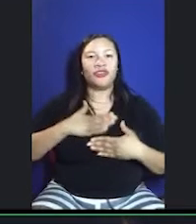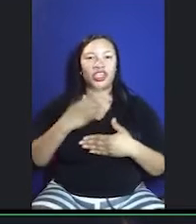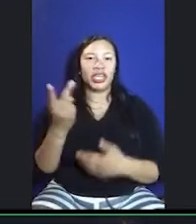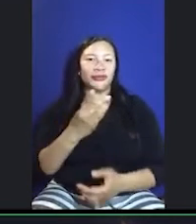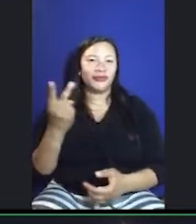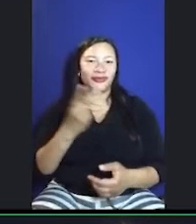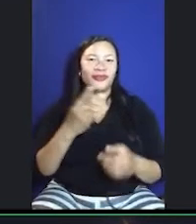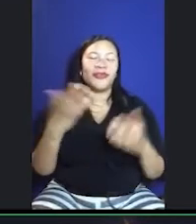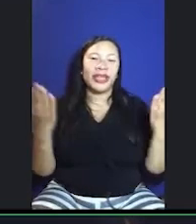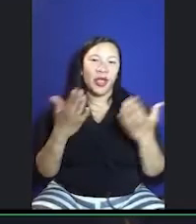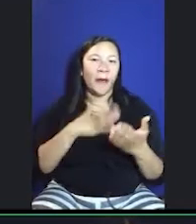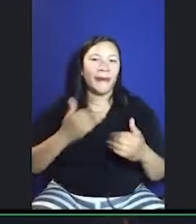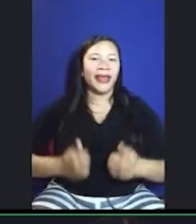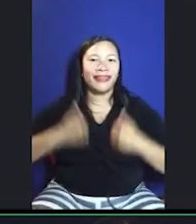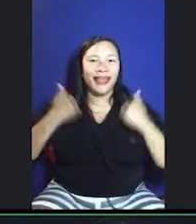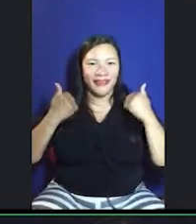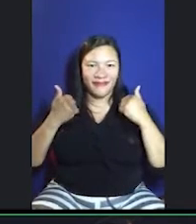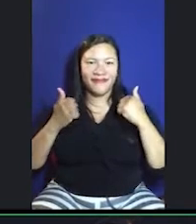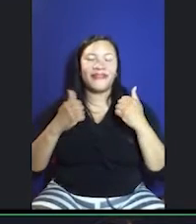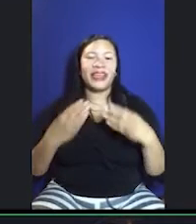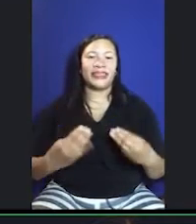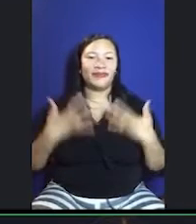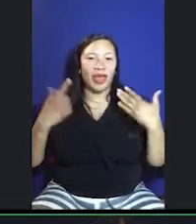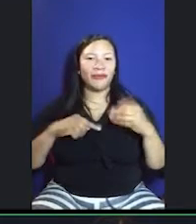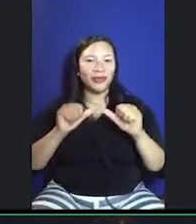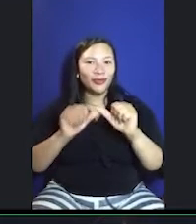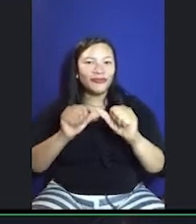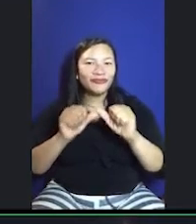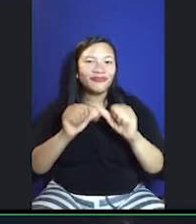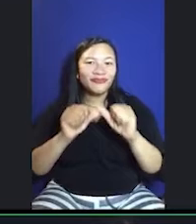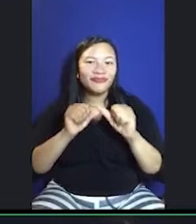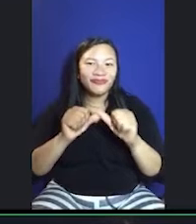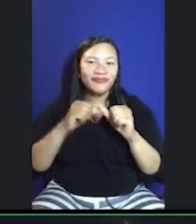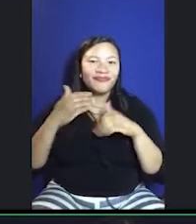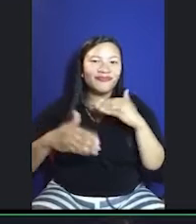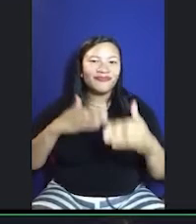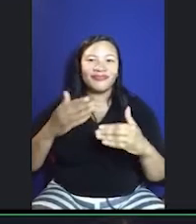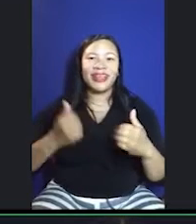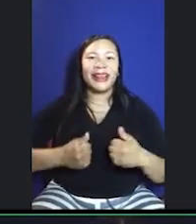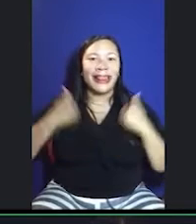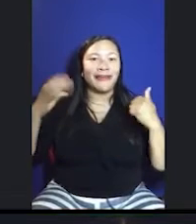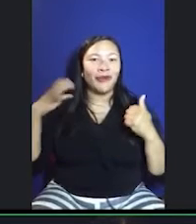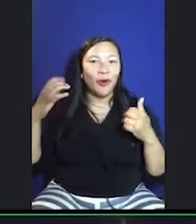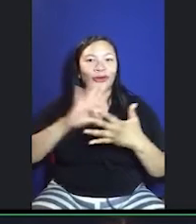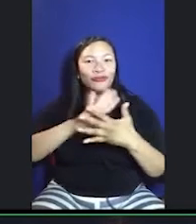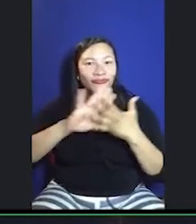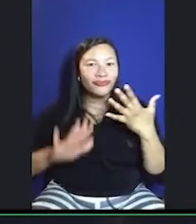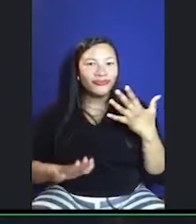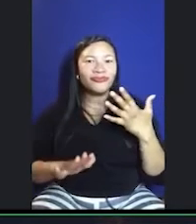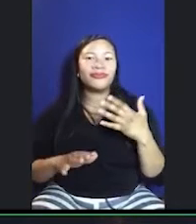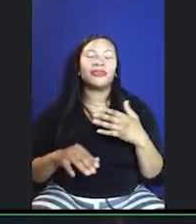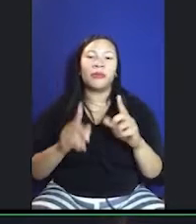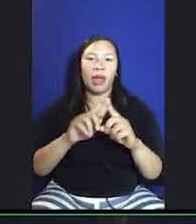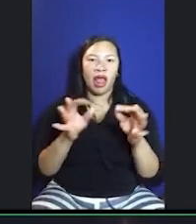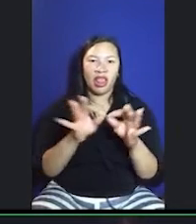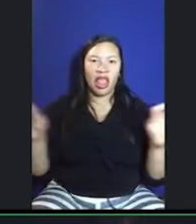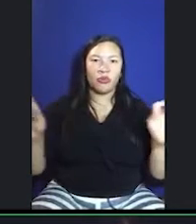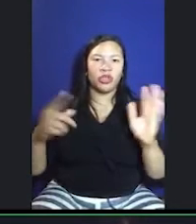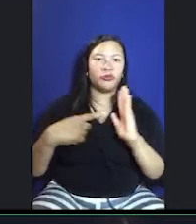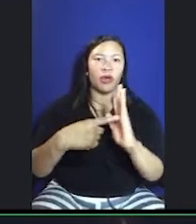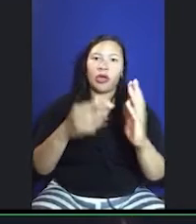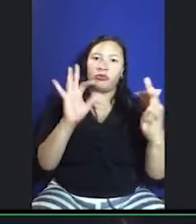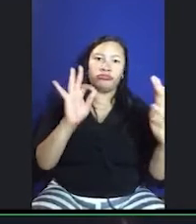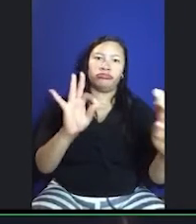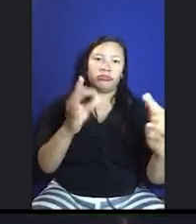my life and inspiring me to keep going. Life coaches, all of that, but shout out to the black women. language models right there.